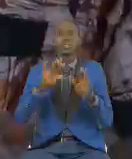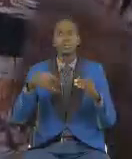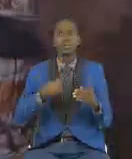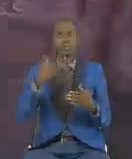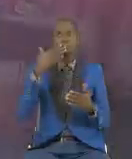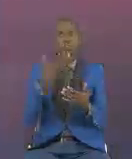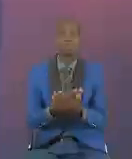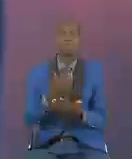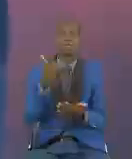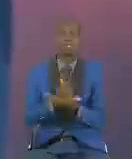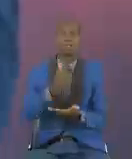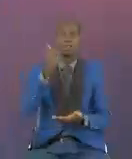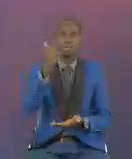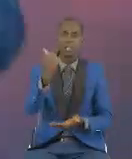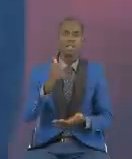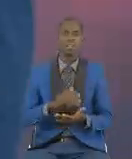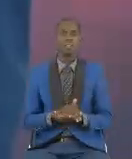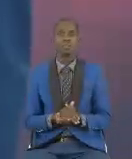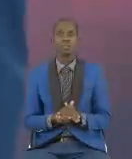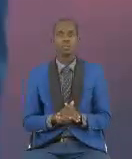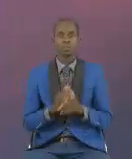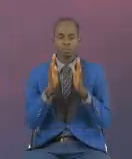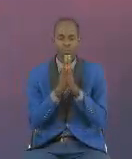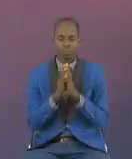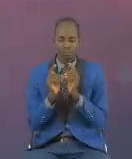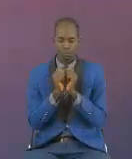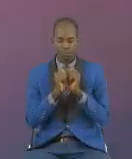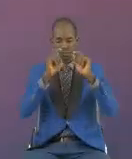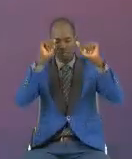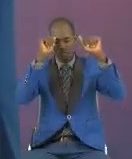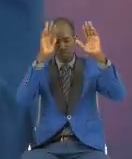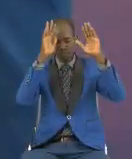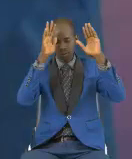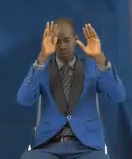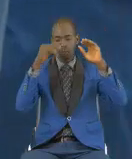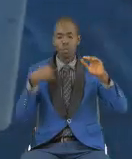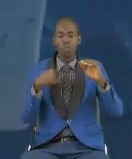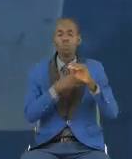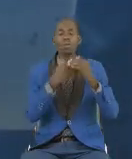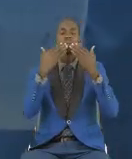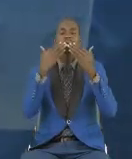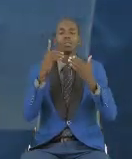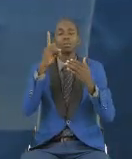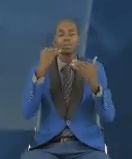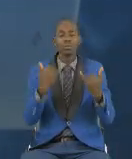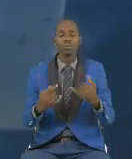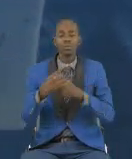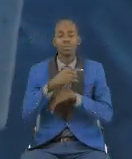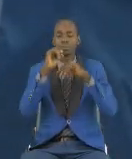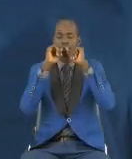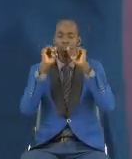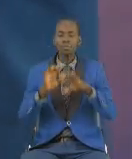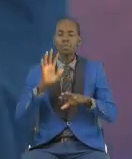amen. Let's pray together. Father, we thank you today. We bless your